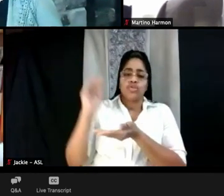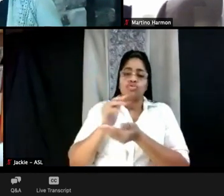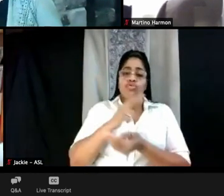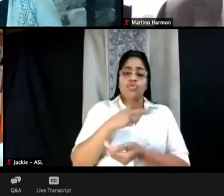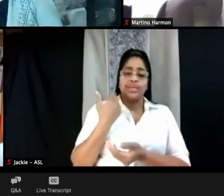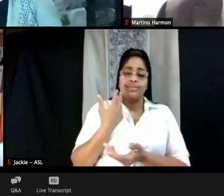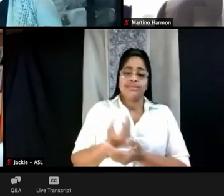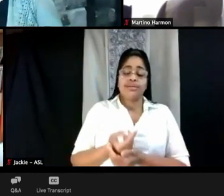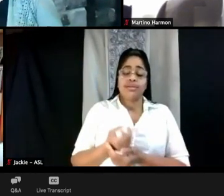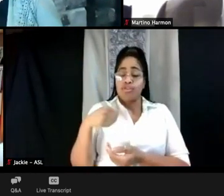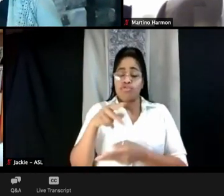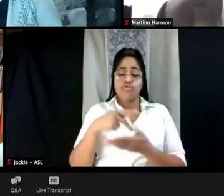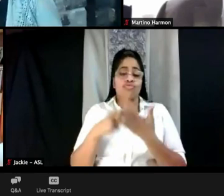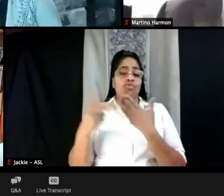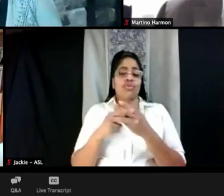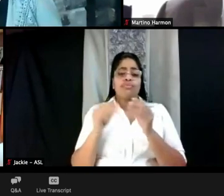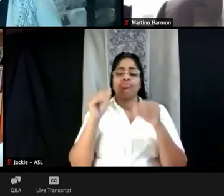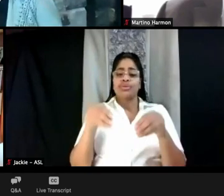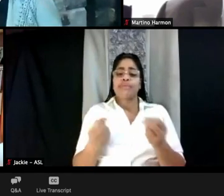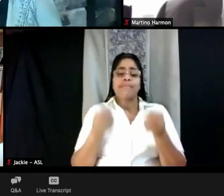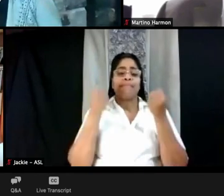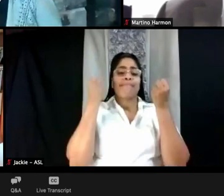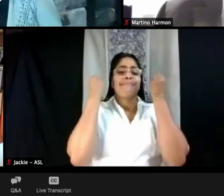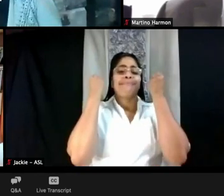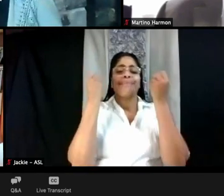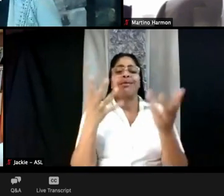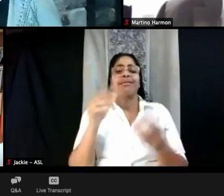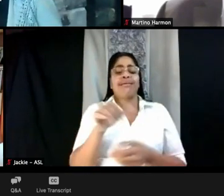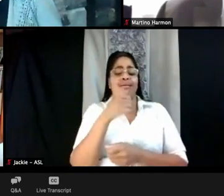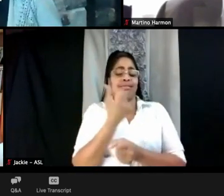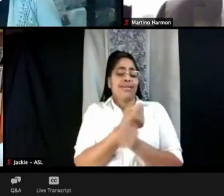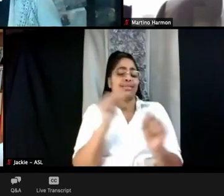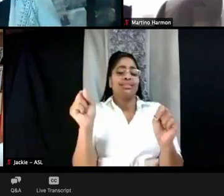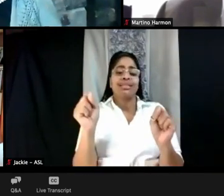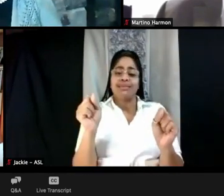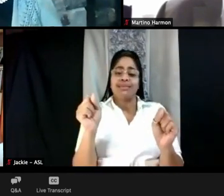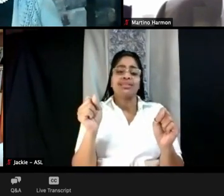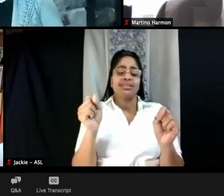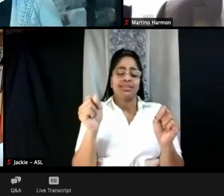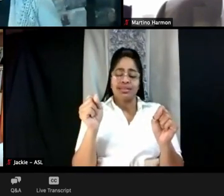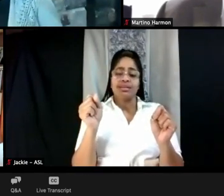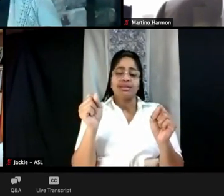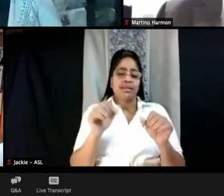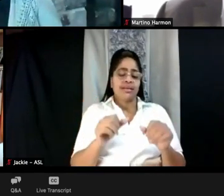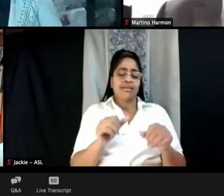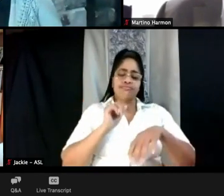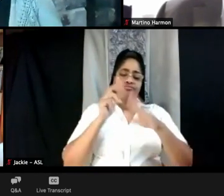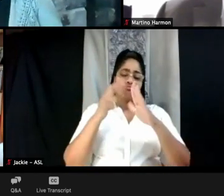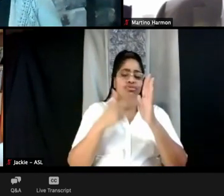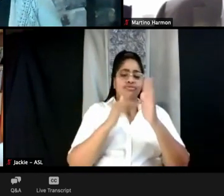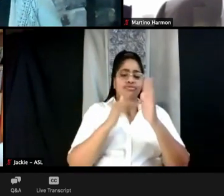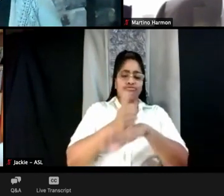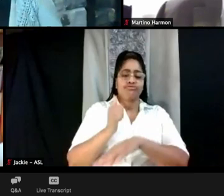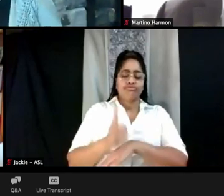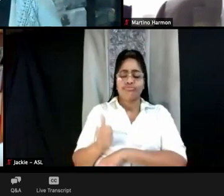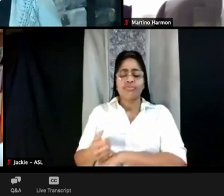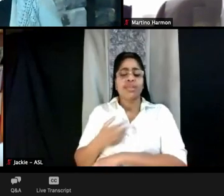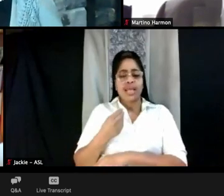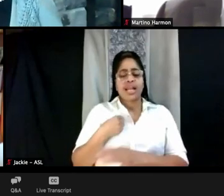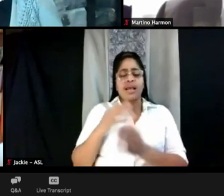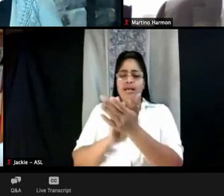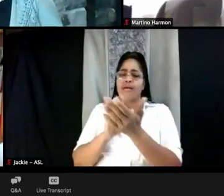Those programs have put many, many other safety measures in place. And I applaud my early childhood